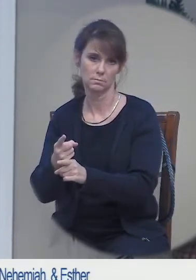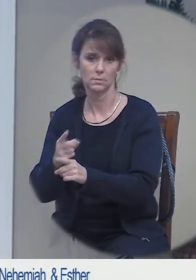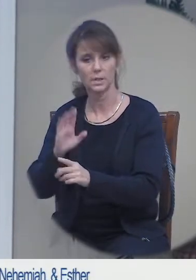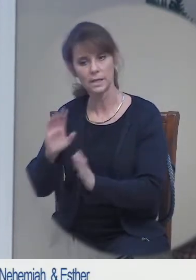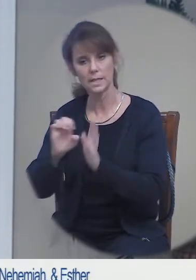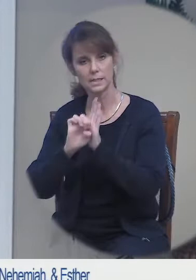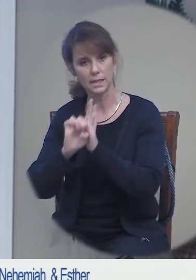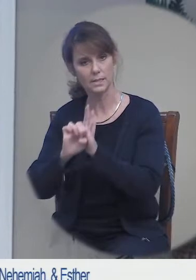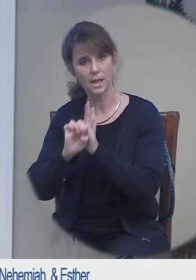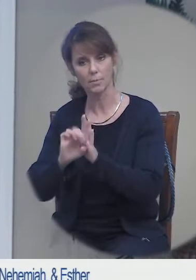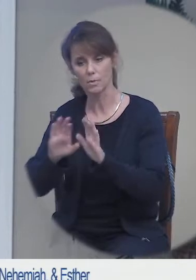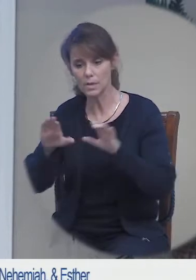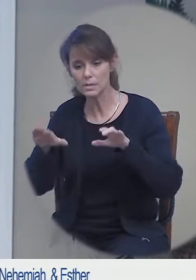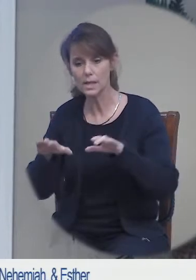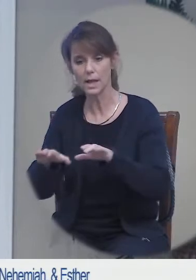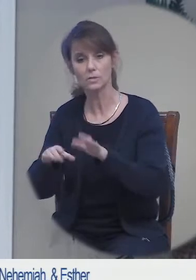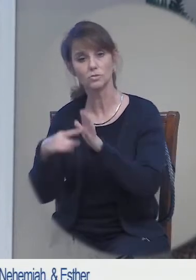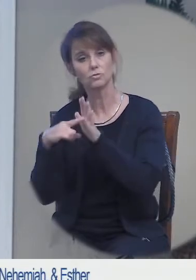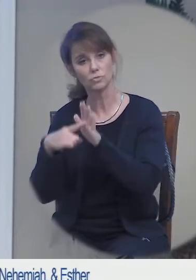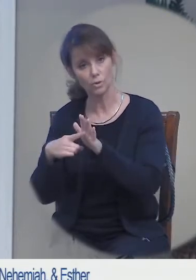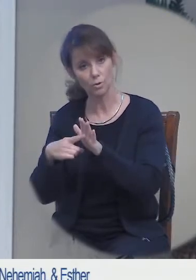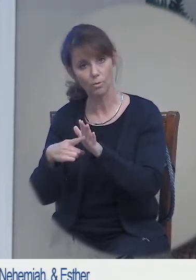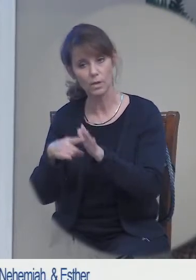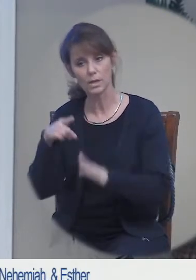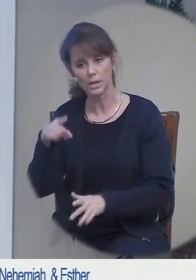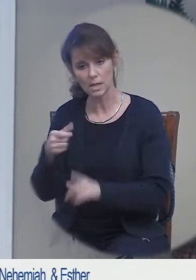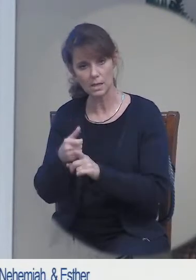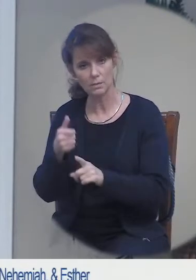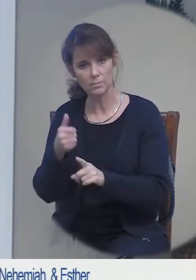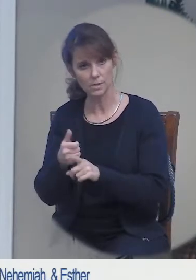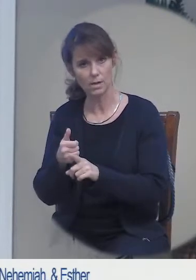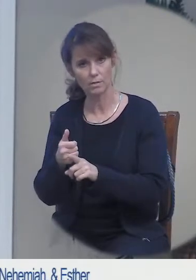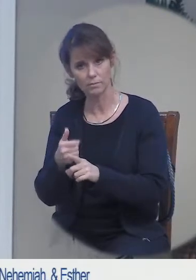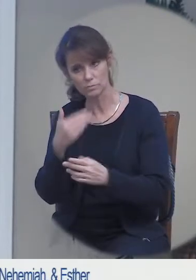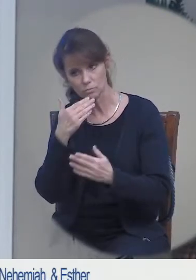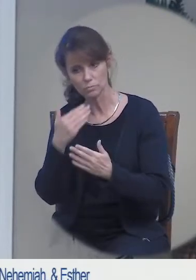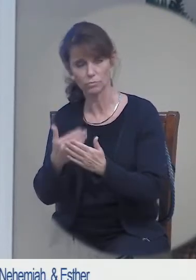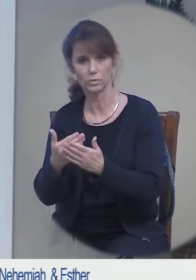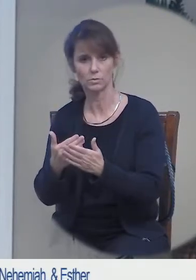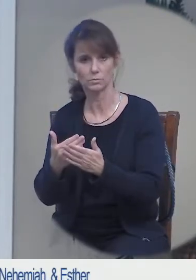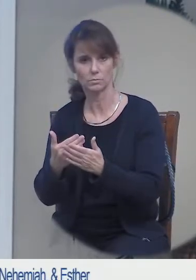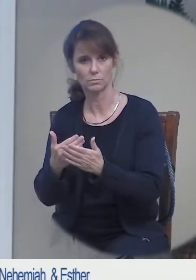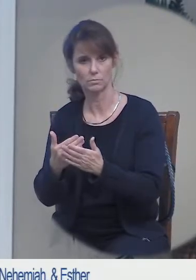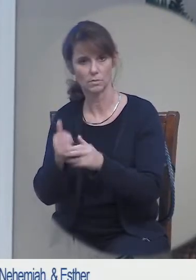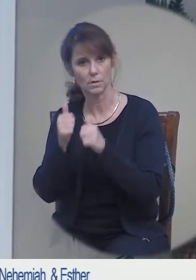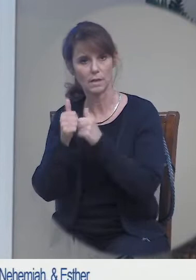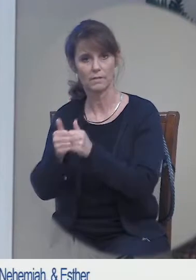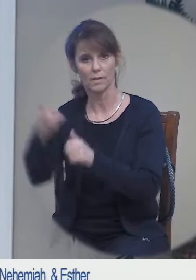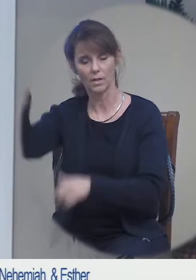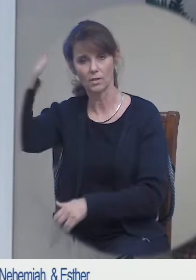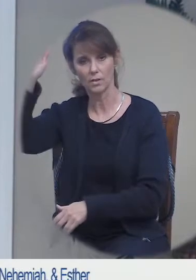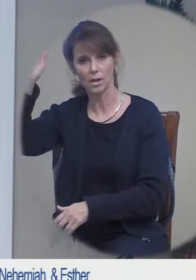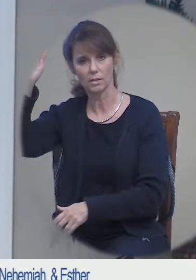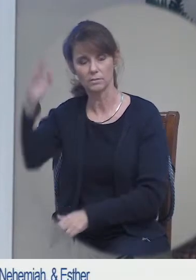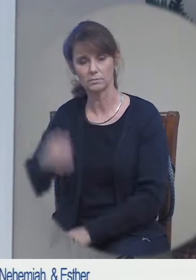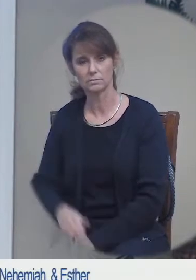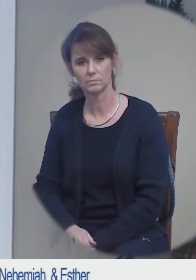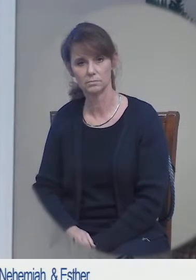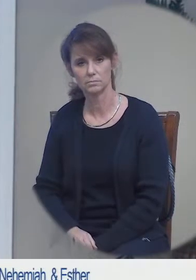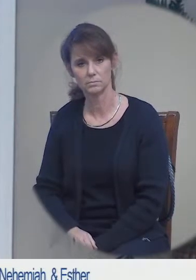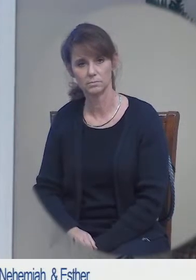Nehemiah's actions show that he considered the speck in his own eye, or the log in his own eye, before he looked at the speck in his